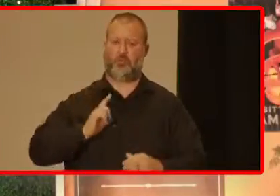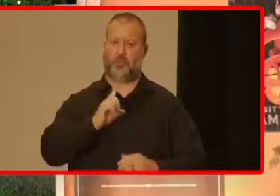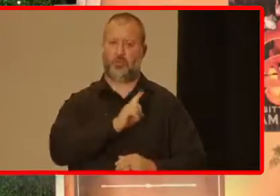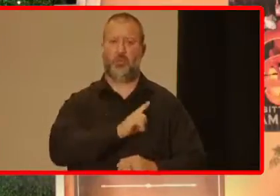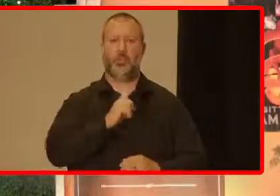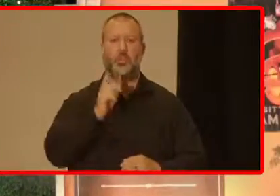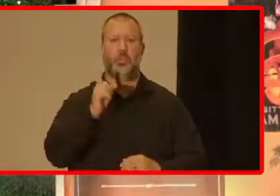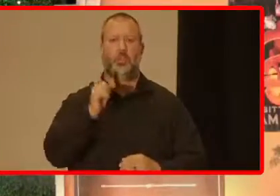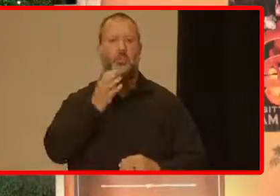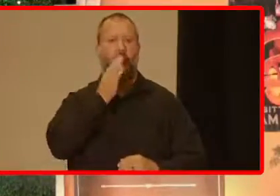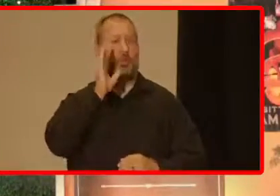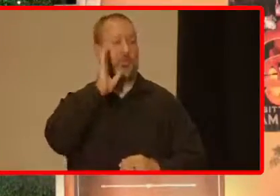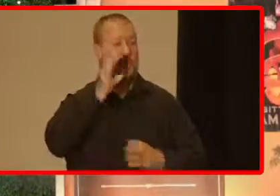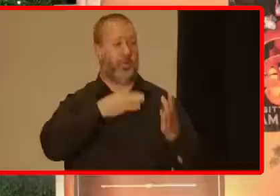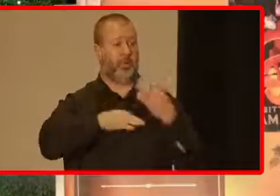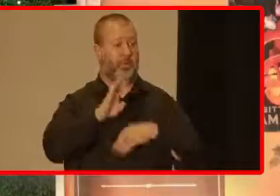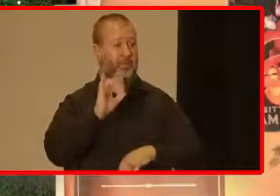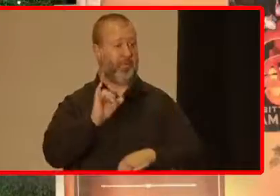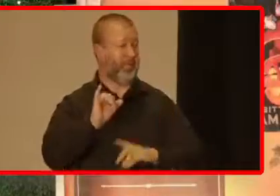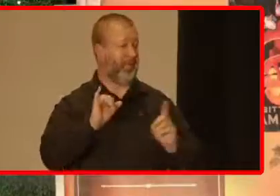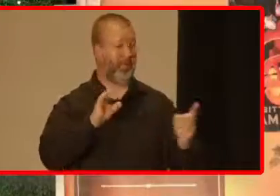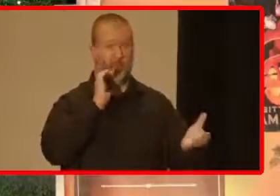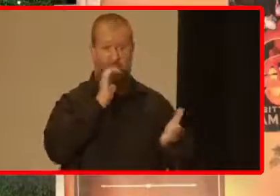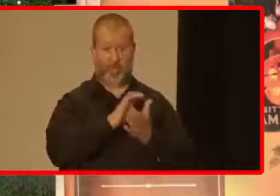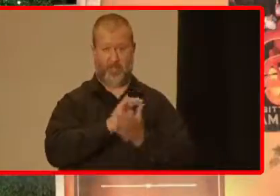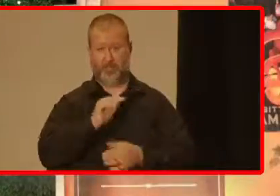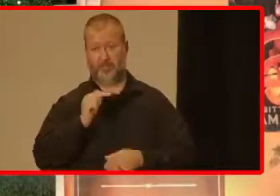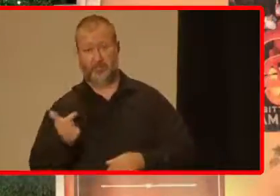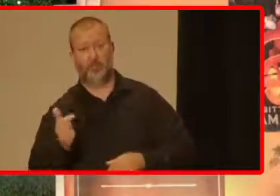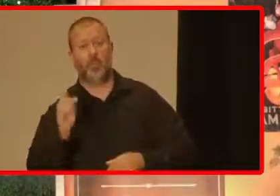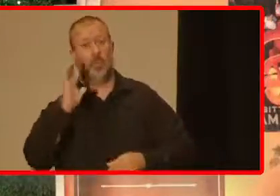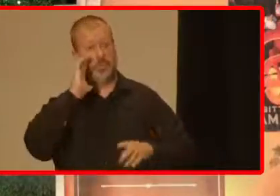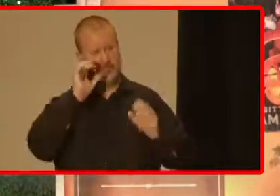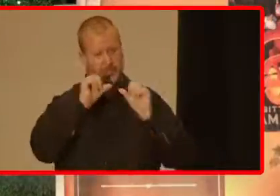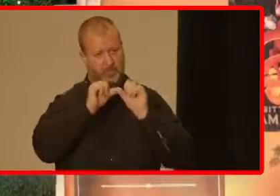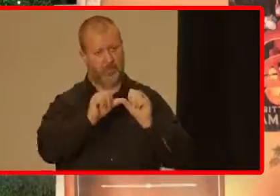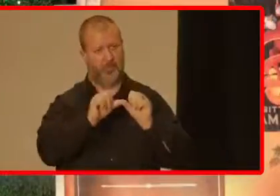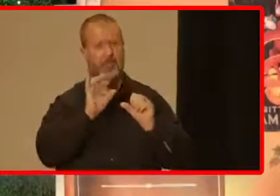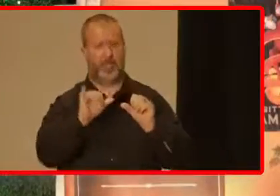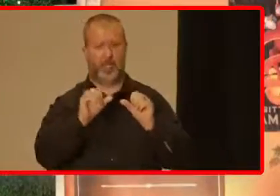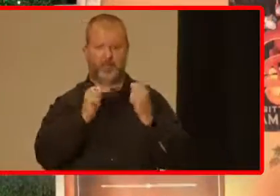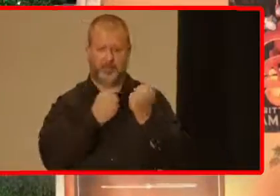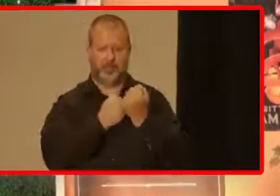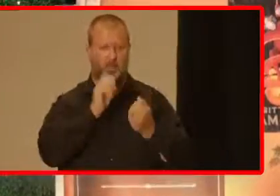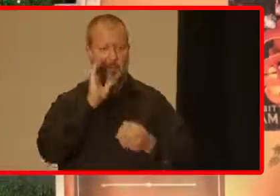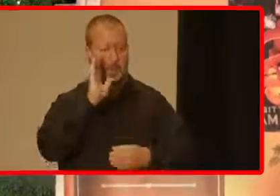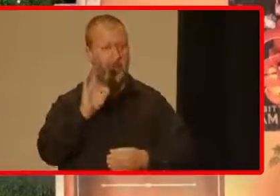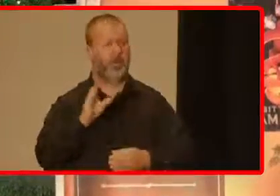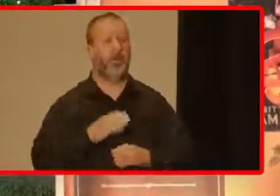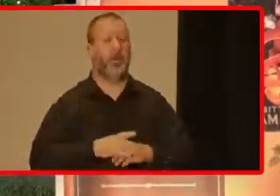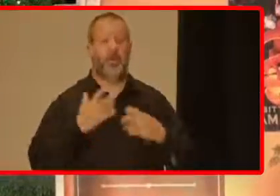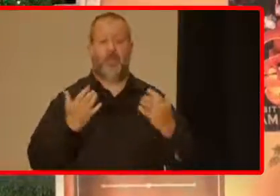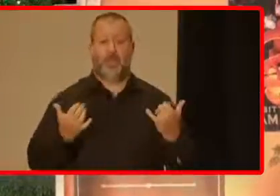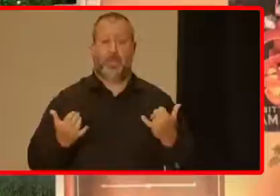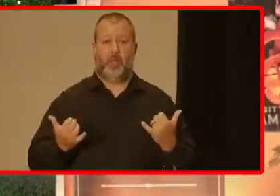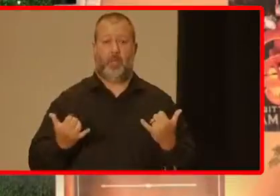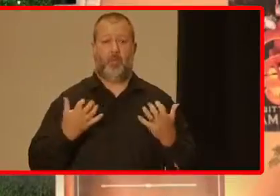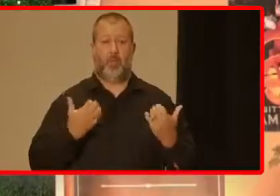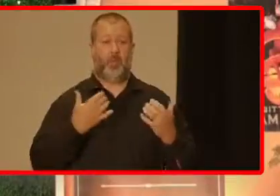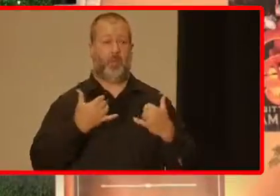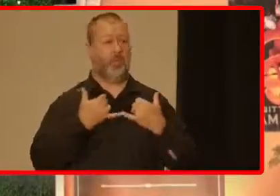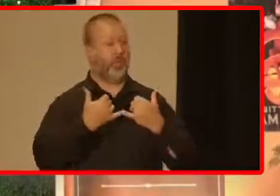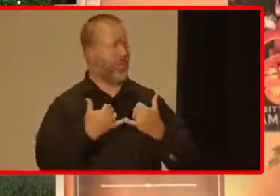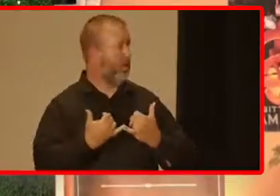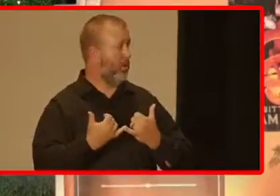and soon will be replaced by his lovely wife, who will continue the advocacy. But for right now, I would like to